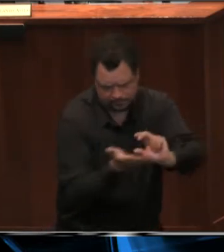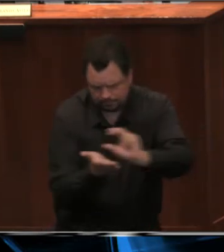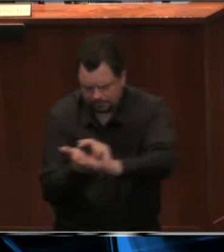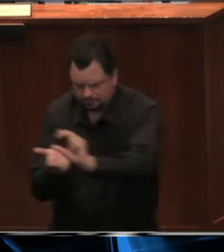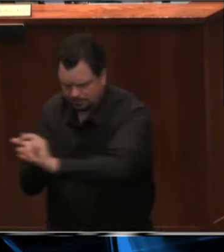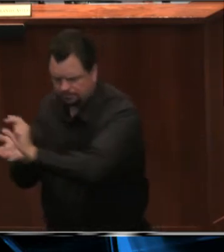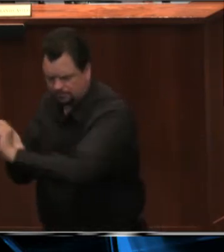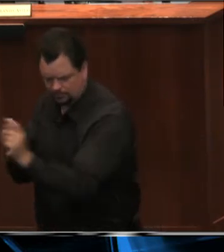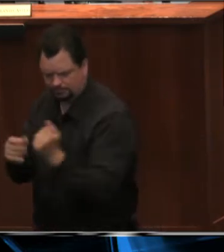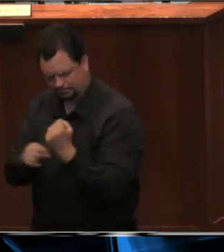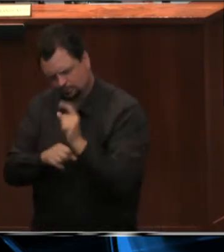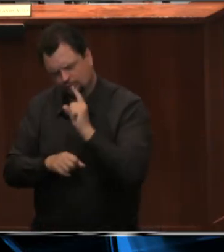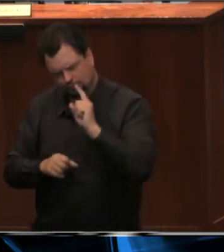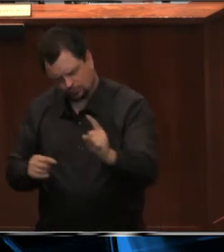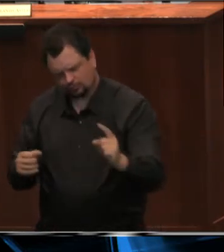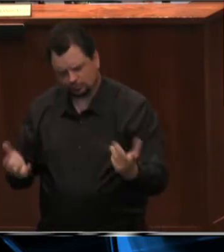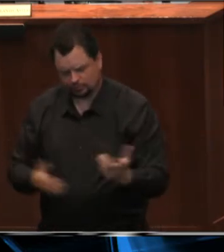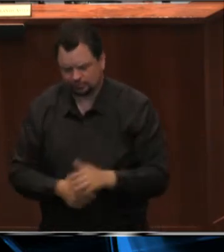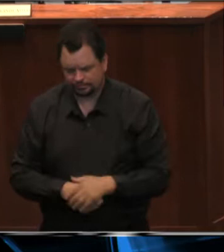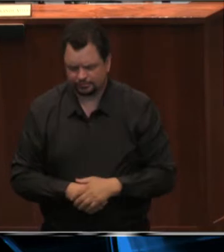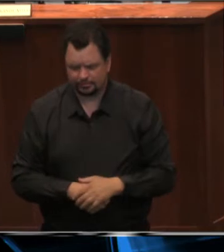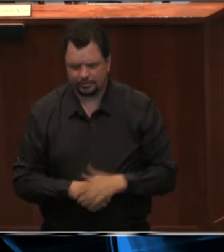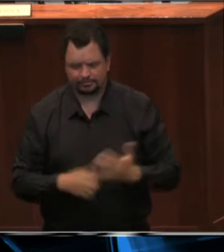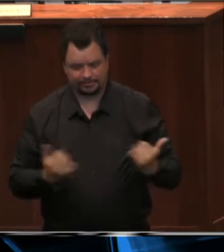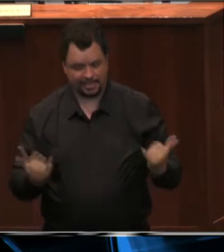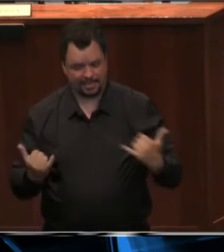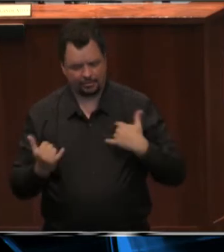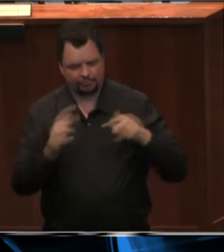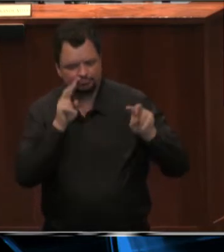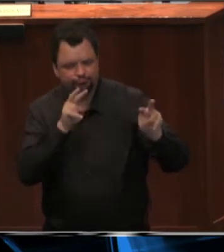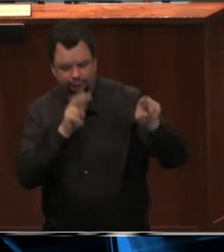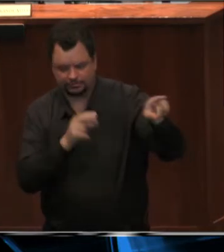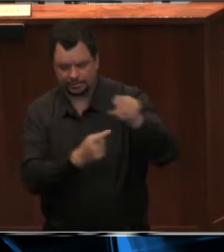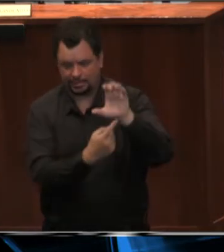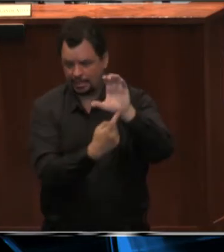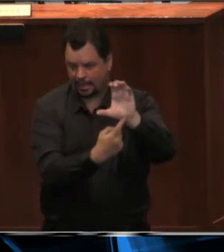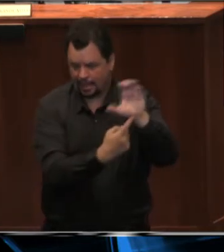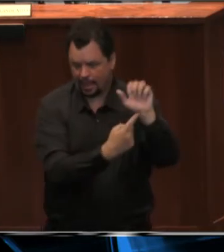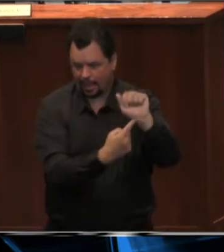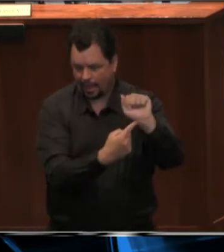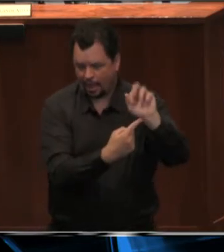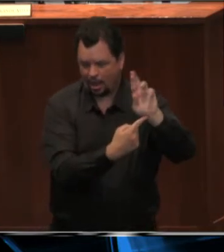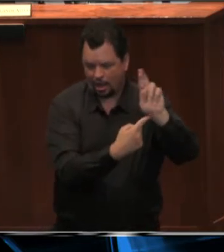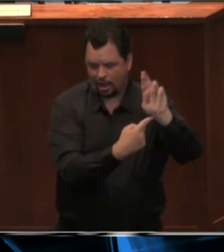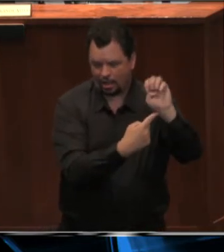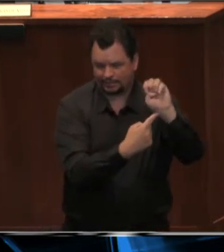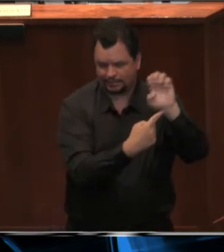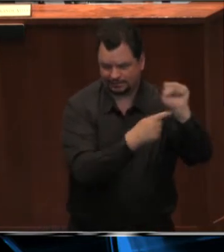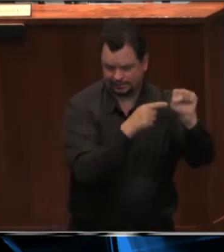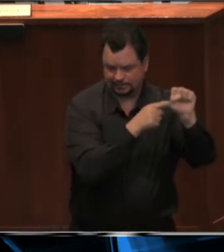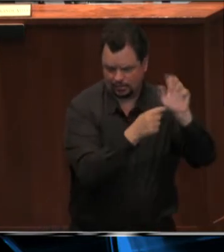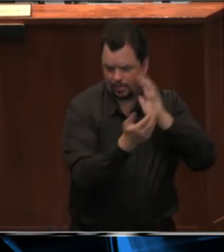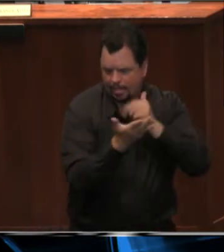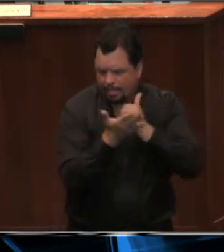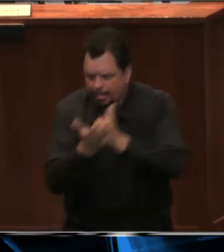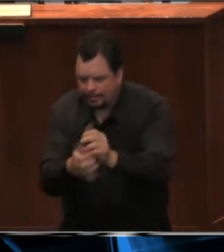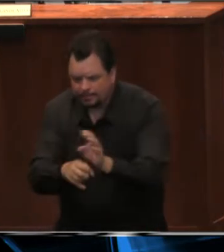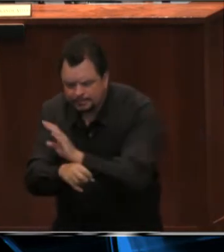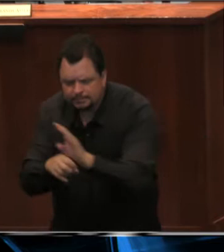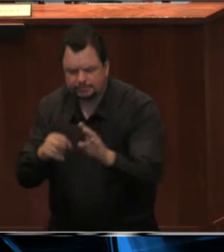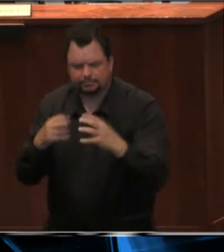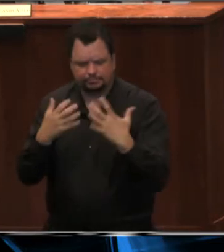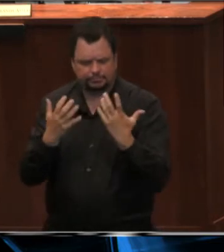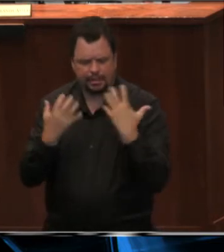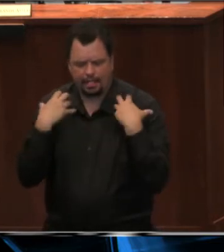the CARES allocation that the El Paso County has allocated to public health. We're also utilizing CARES funding that has been allocated through the Colorado Department of Public